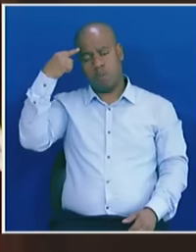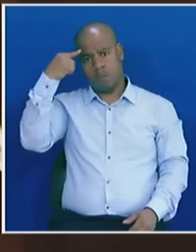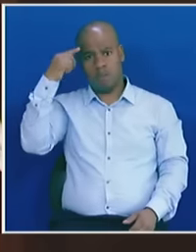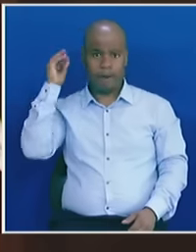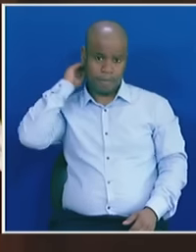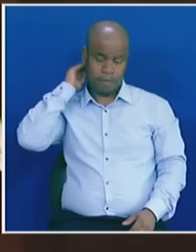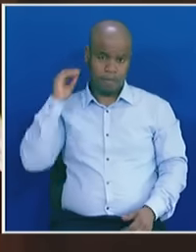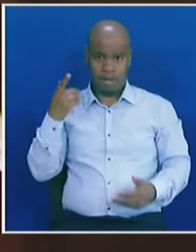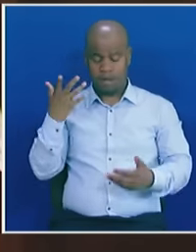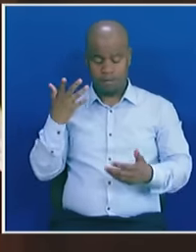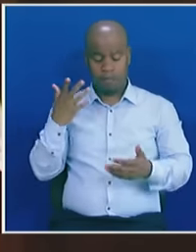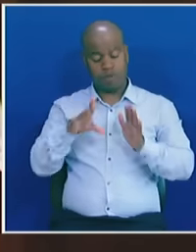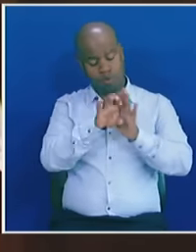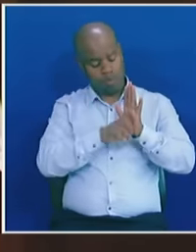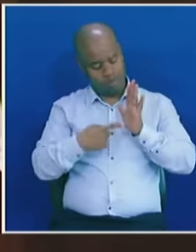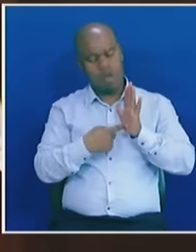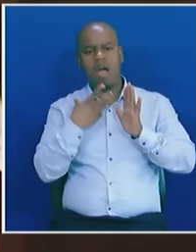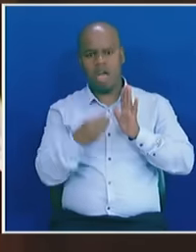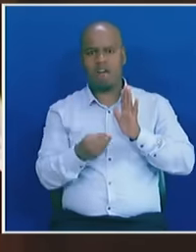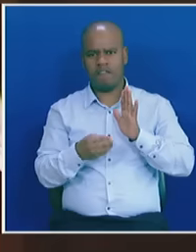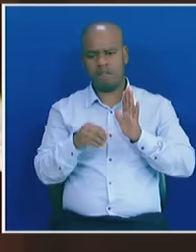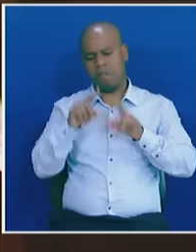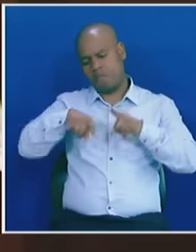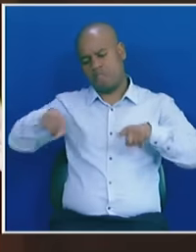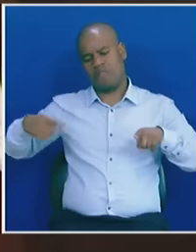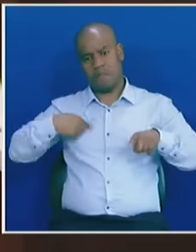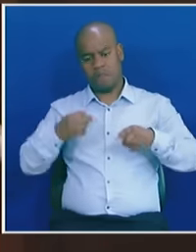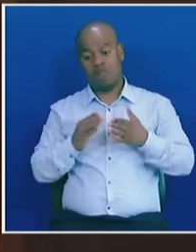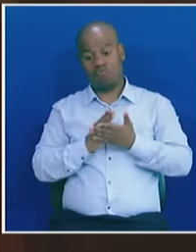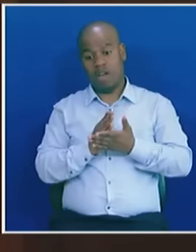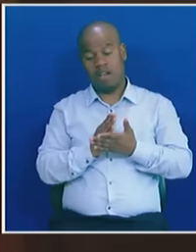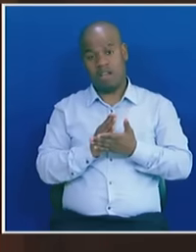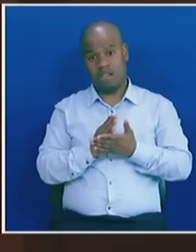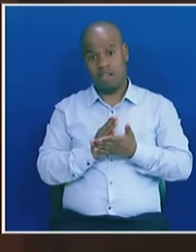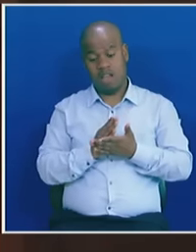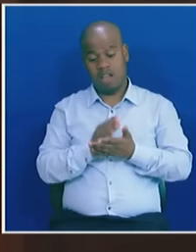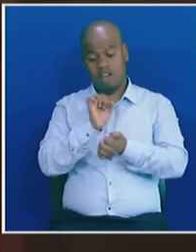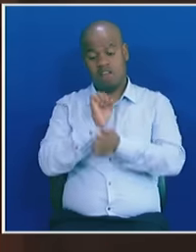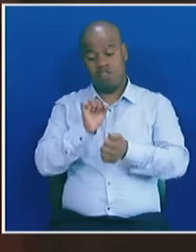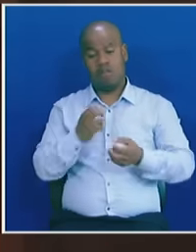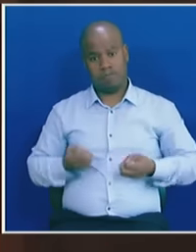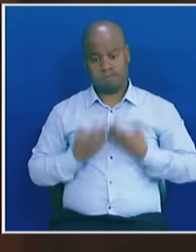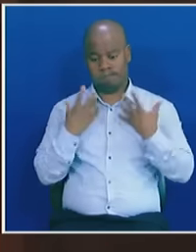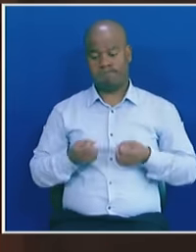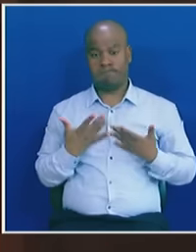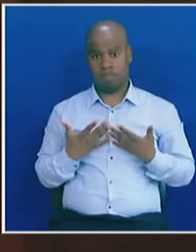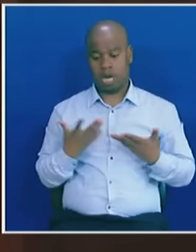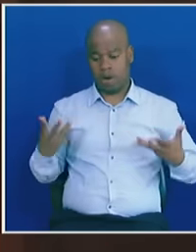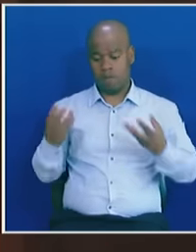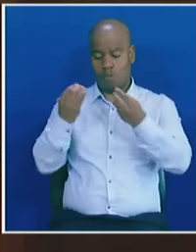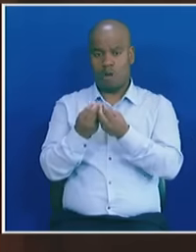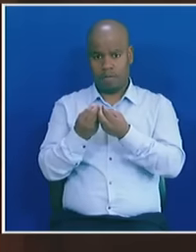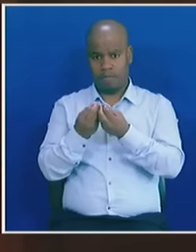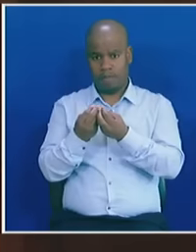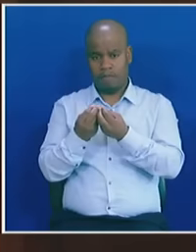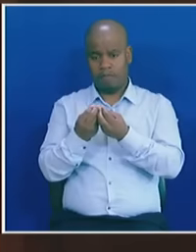our Constitution provides, amongst other things, the right of freedom of expression and association,